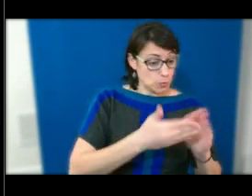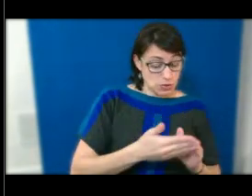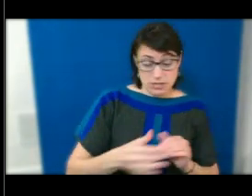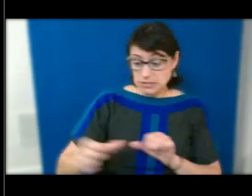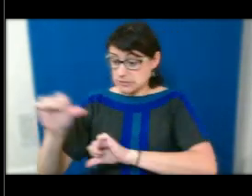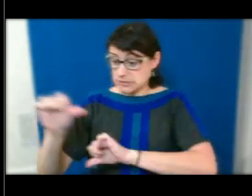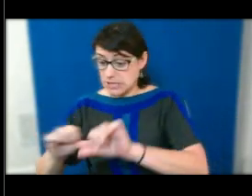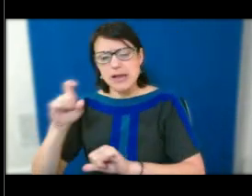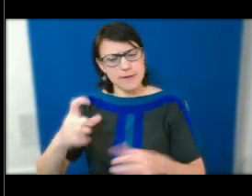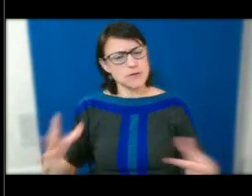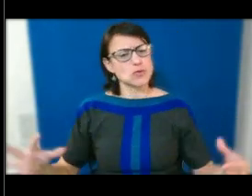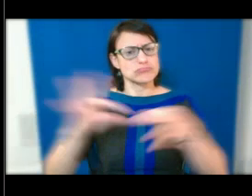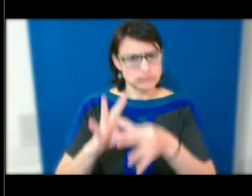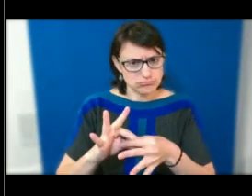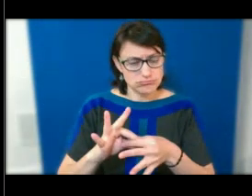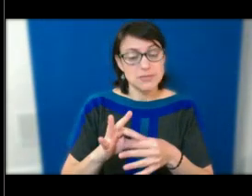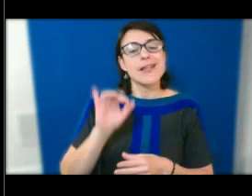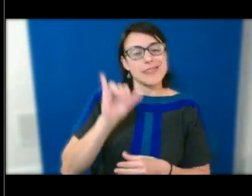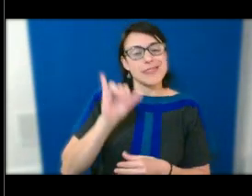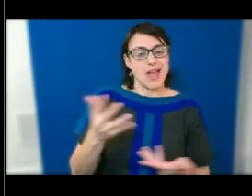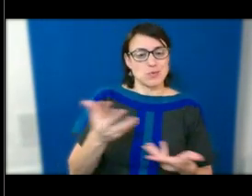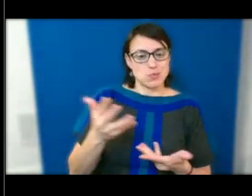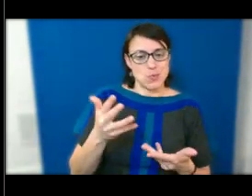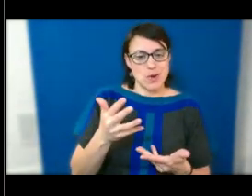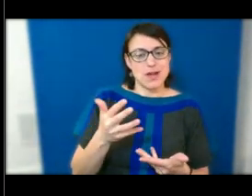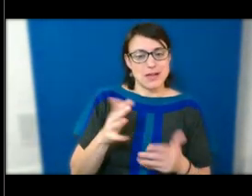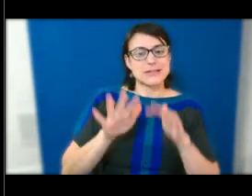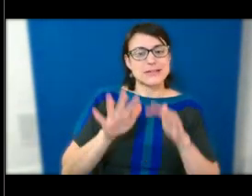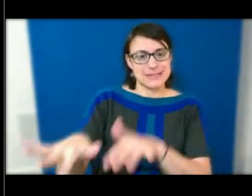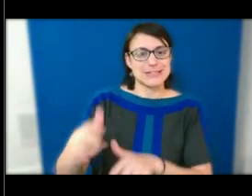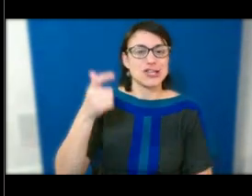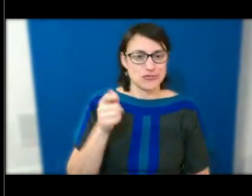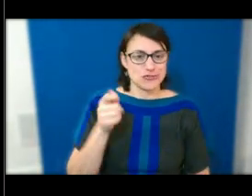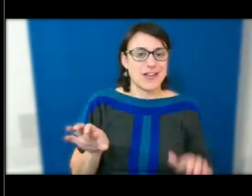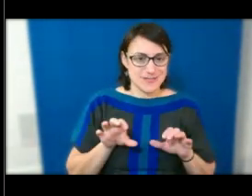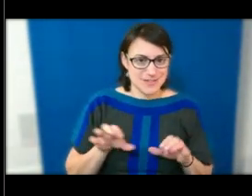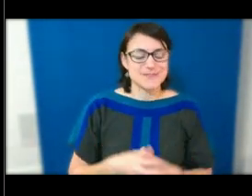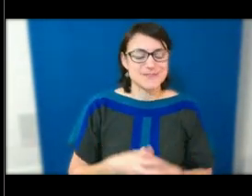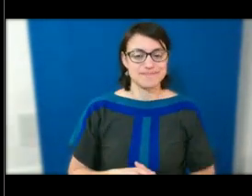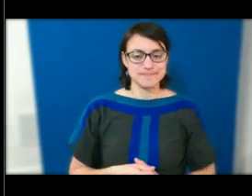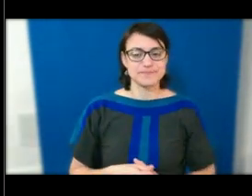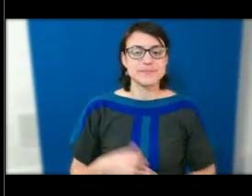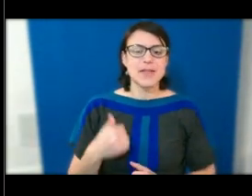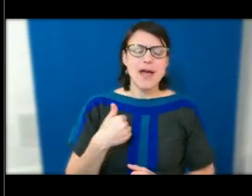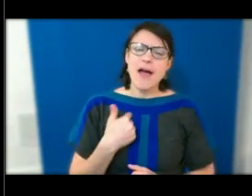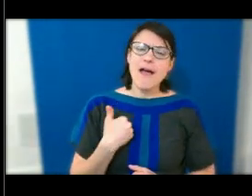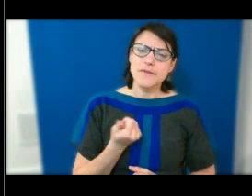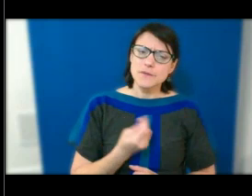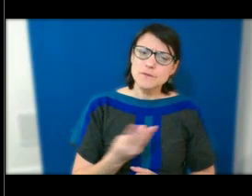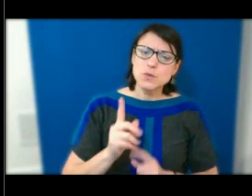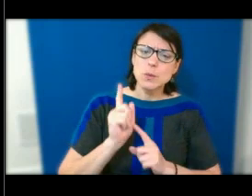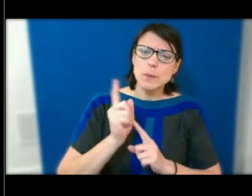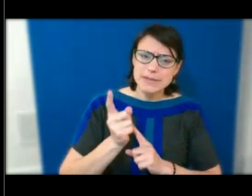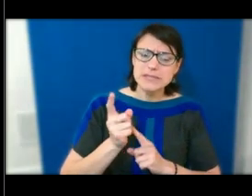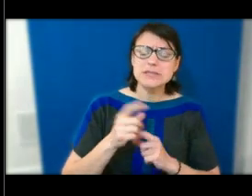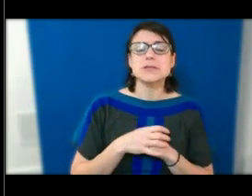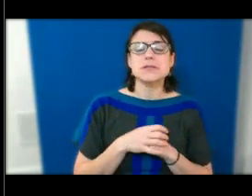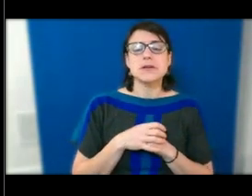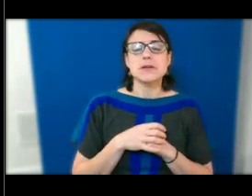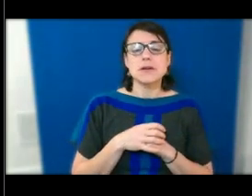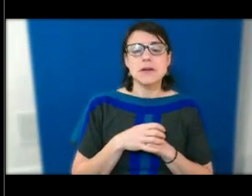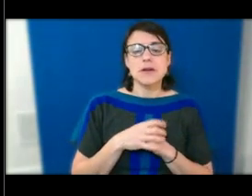what Sea Grant does. I will have a few minutes here, sort of try to, for those of you who may not know, you've seen